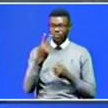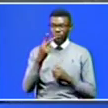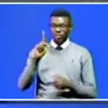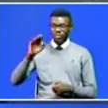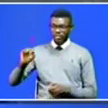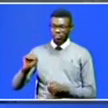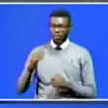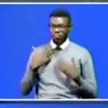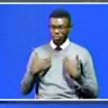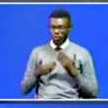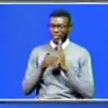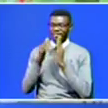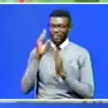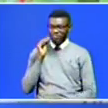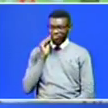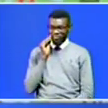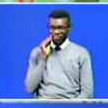for the veterans.